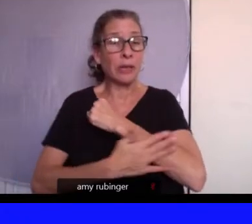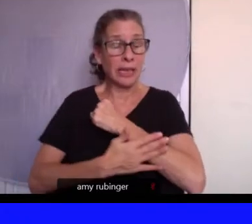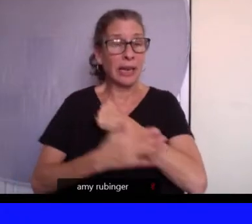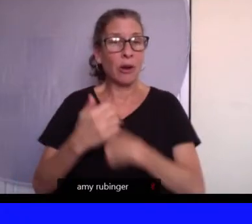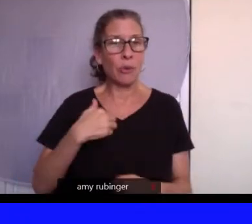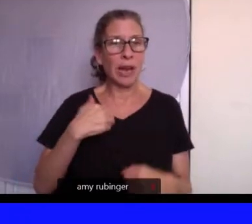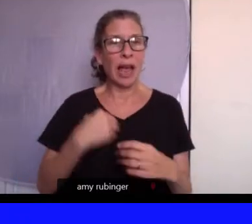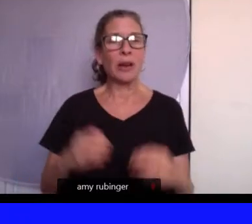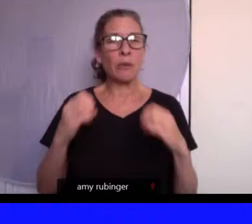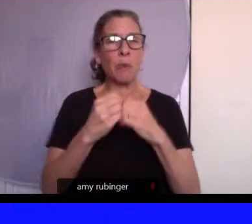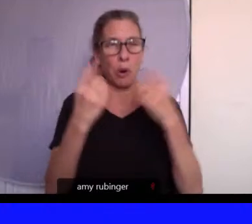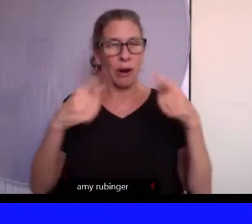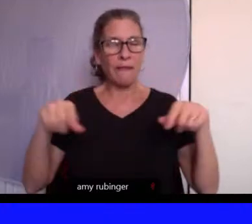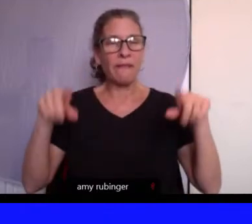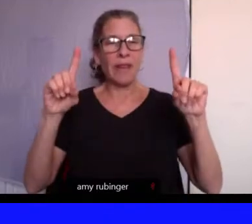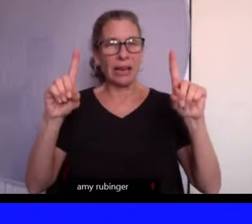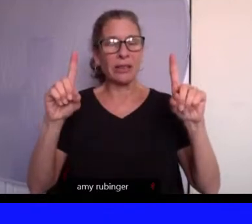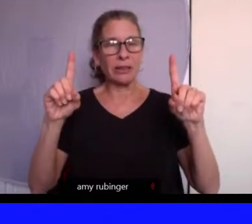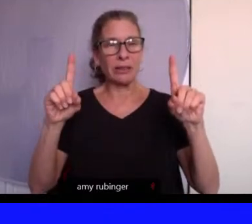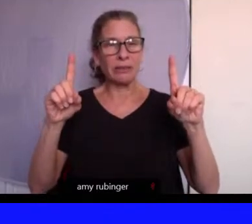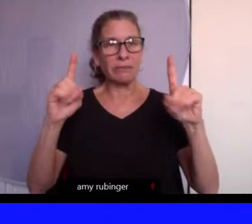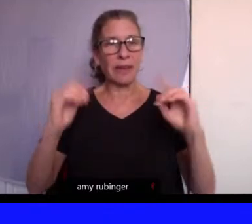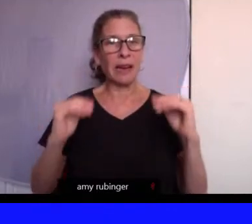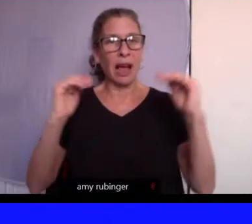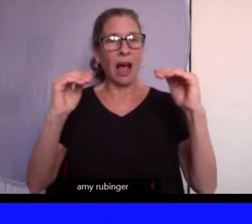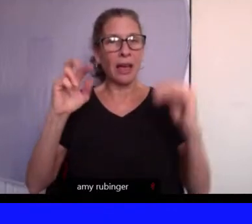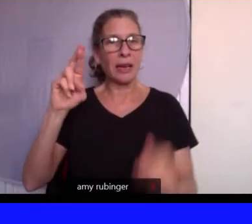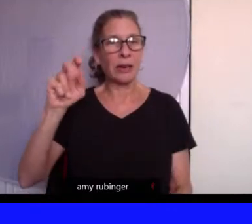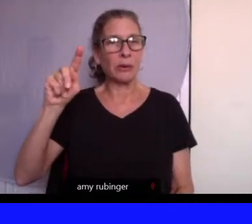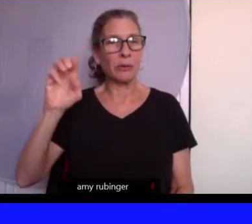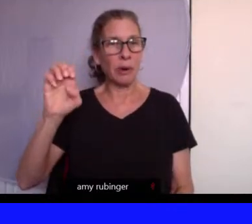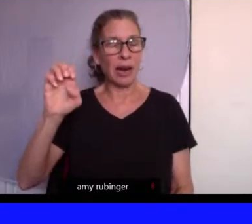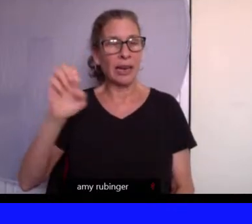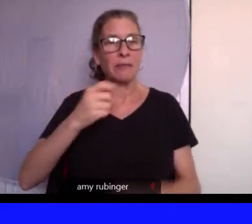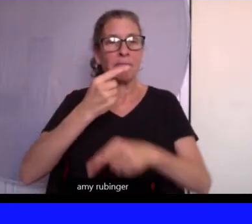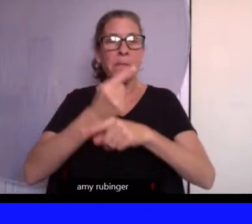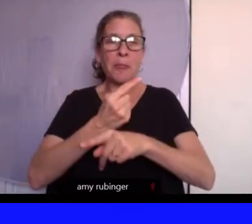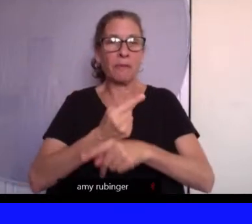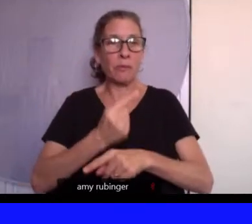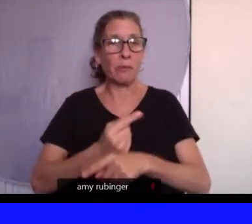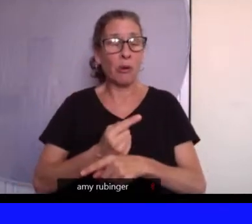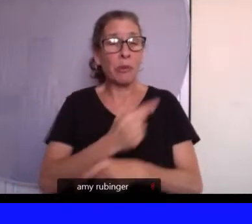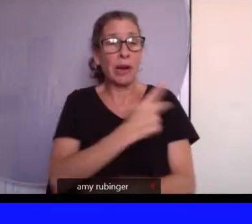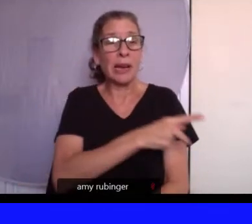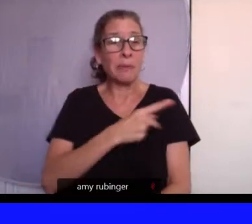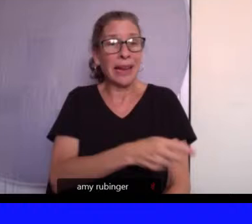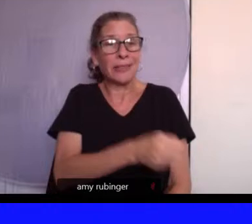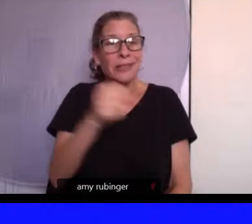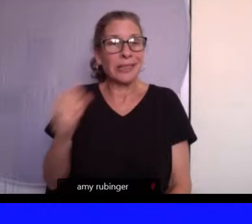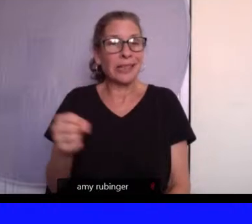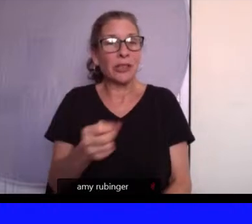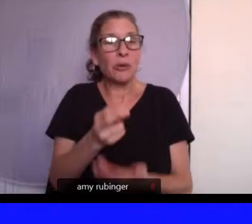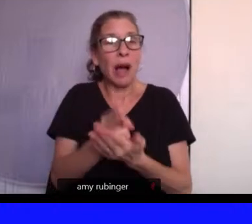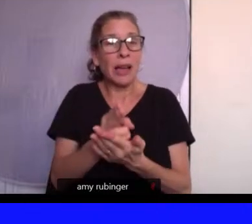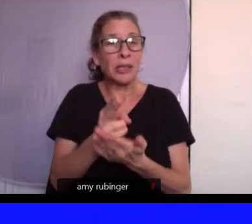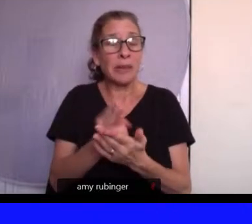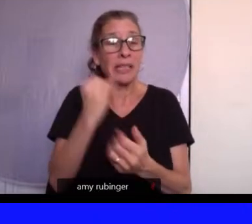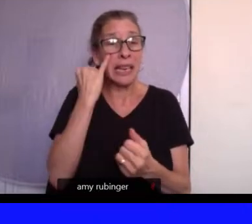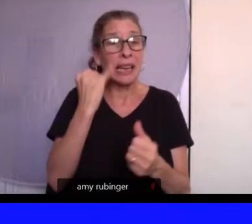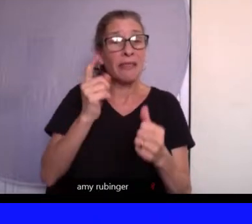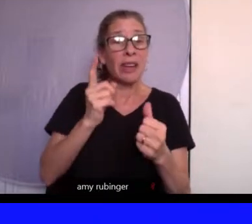think those are really important. I don't have a quick answer for them, but there's no question that they're